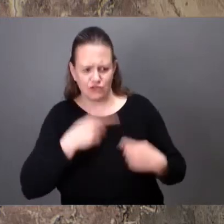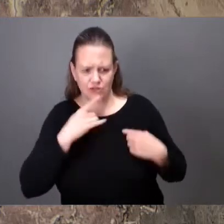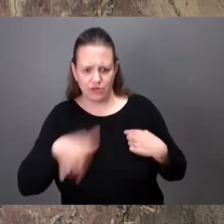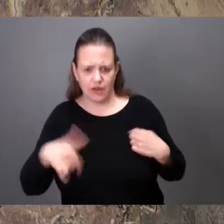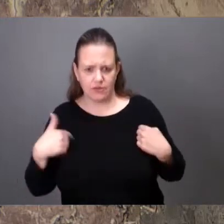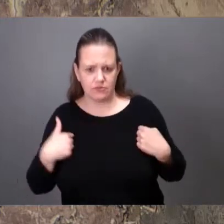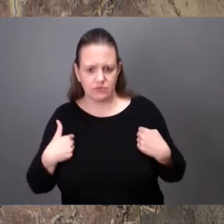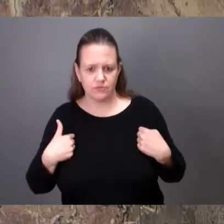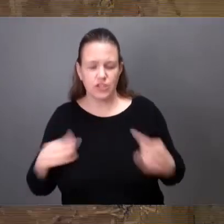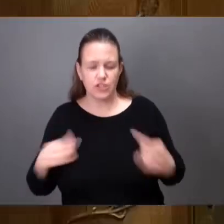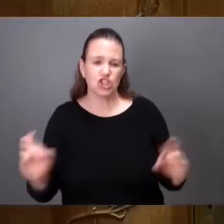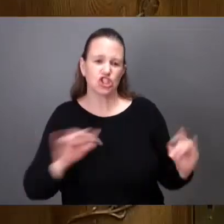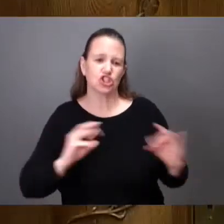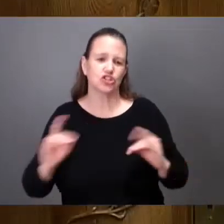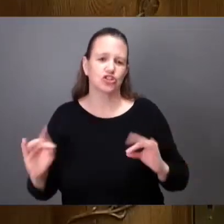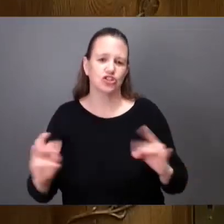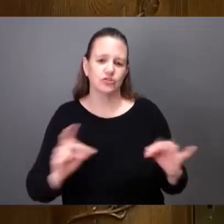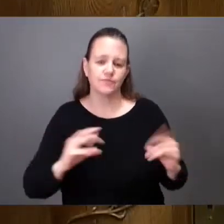Members,